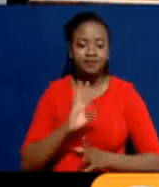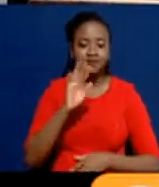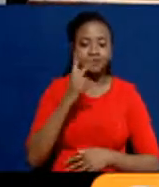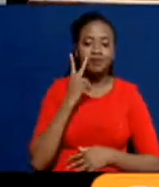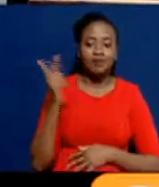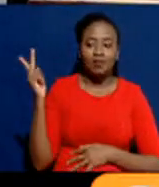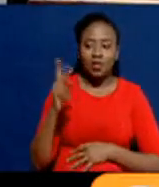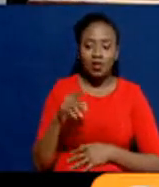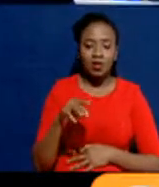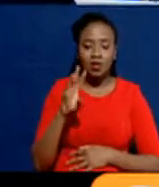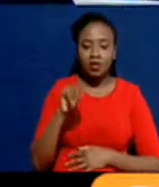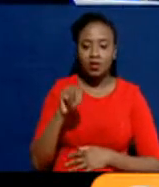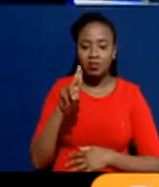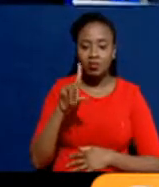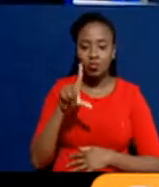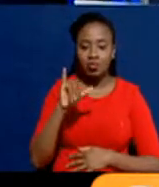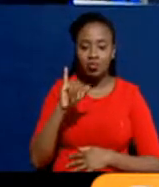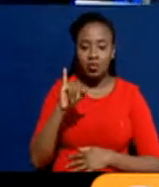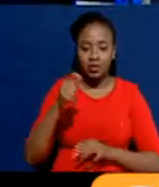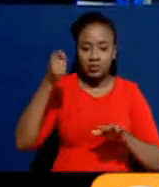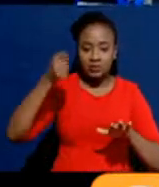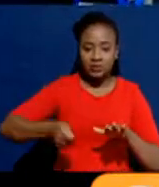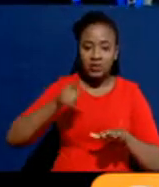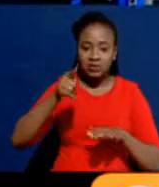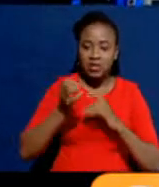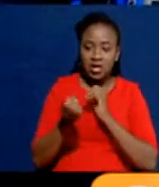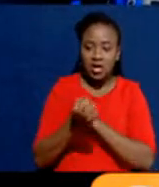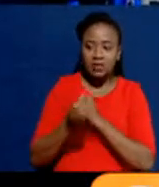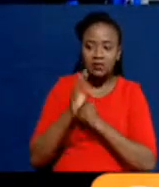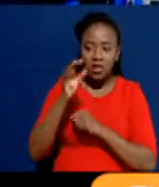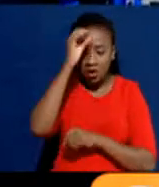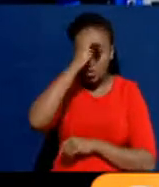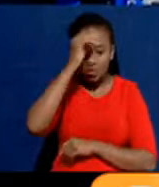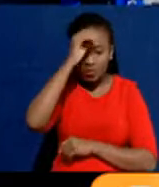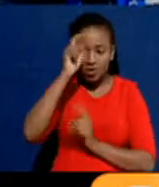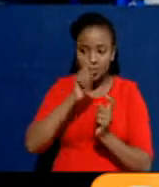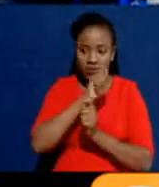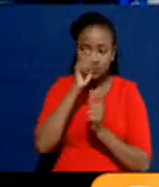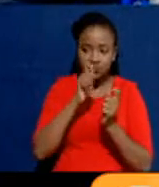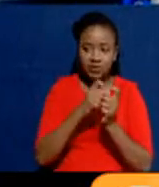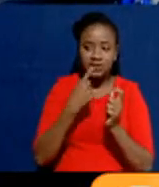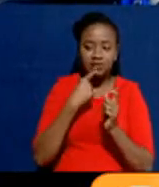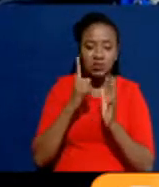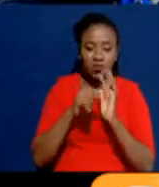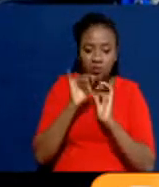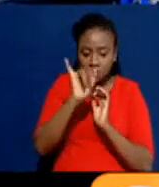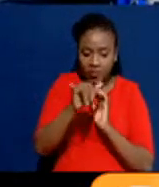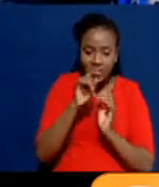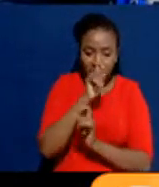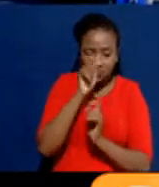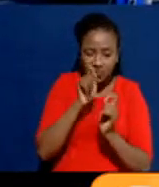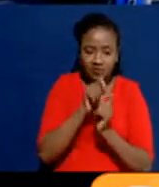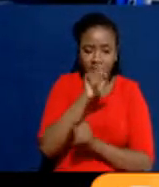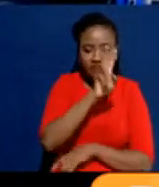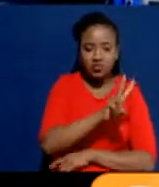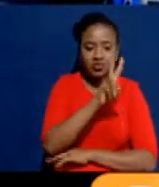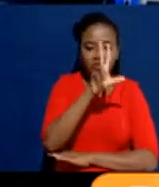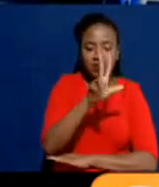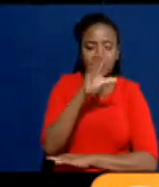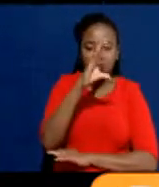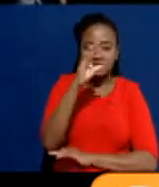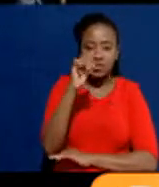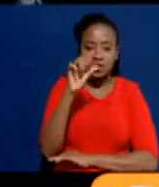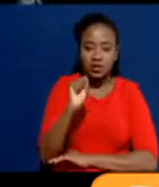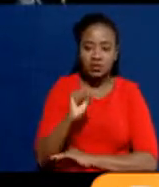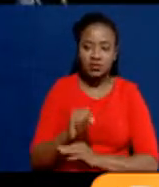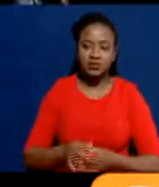Justice Ongudi, because she spoke about her dissenting opinion, specifically touching on the issue of 23 CASs.